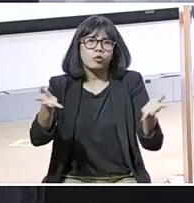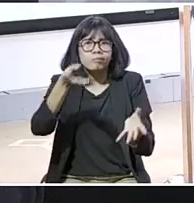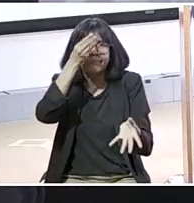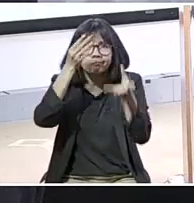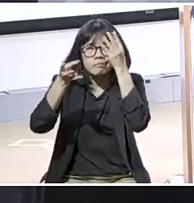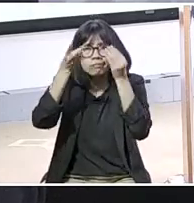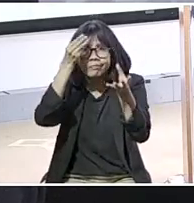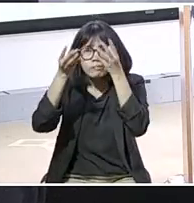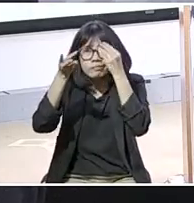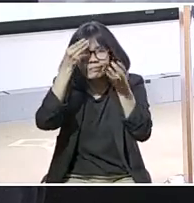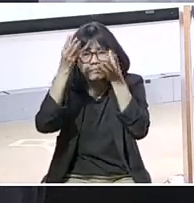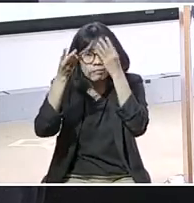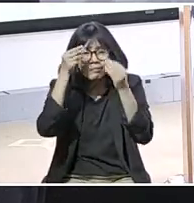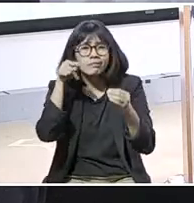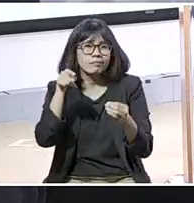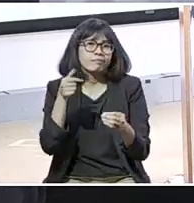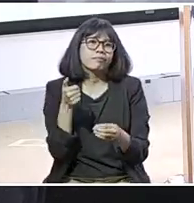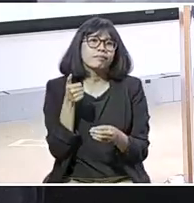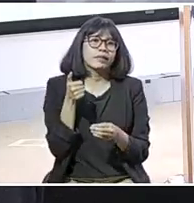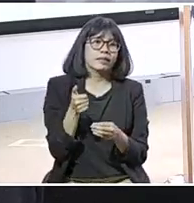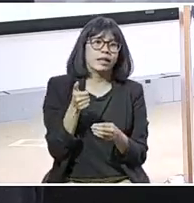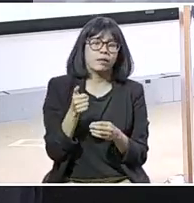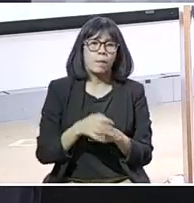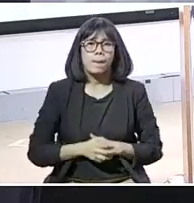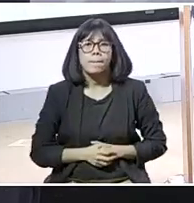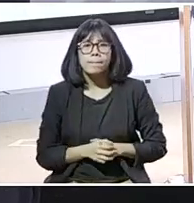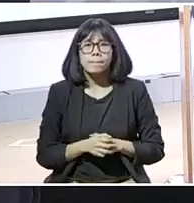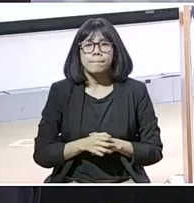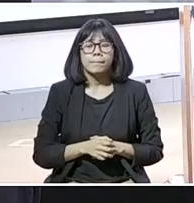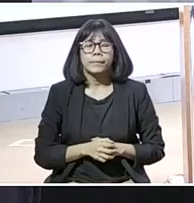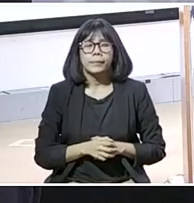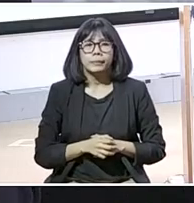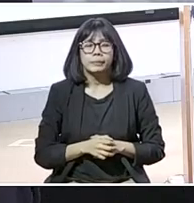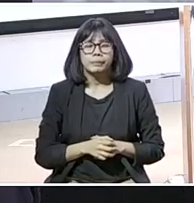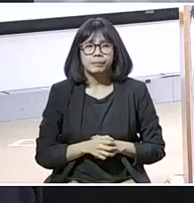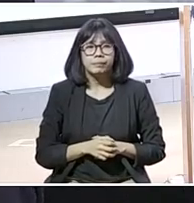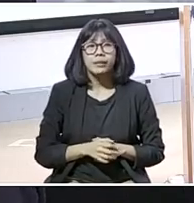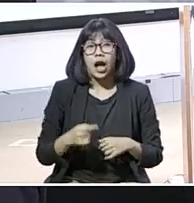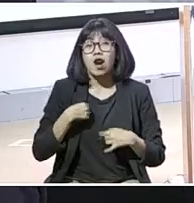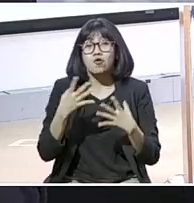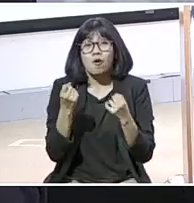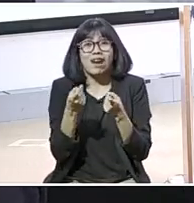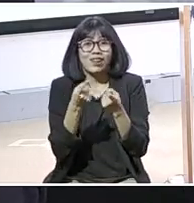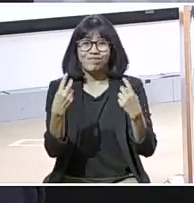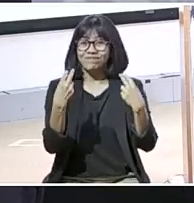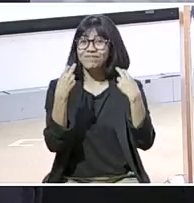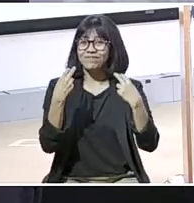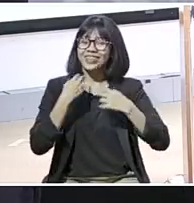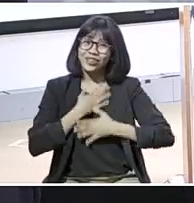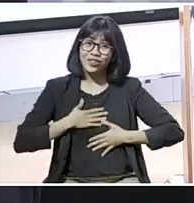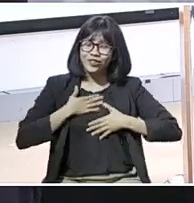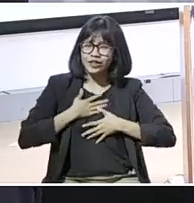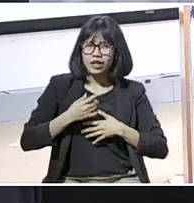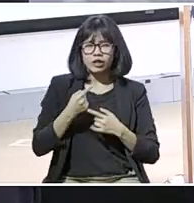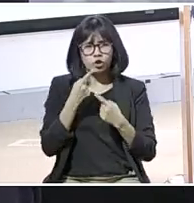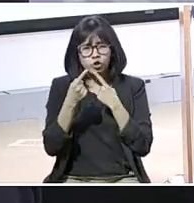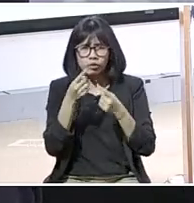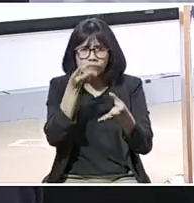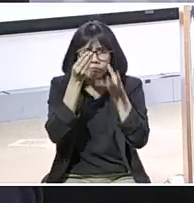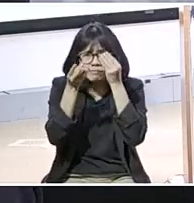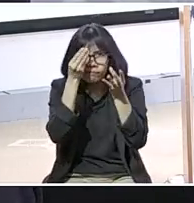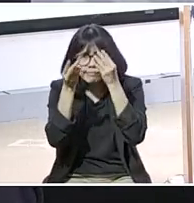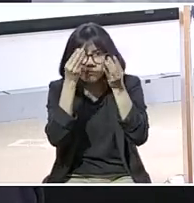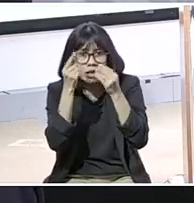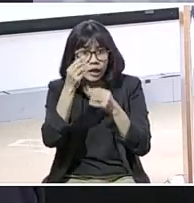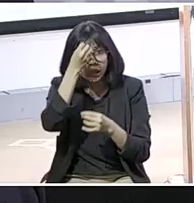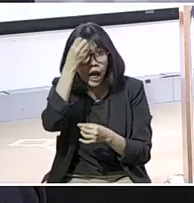lessons to teach, both on and off the court. I hope you will enjoy your discussion with them, and